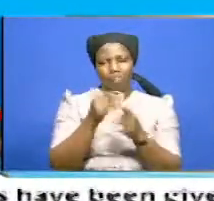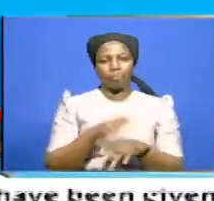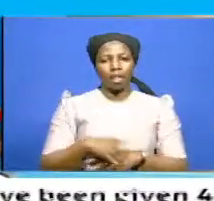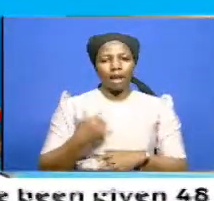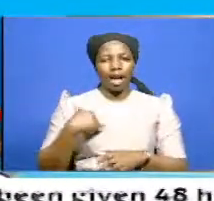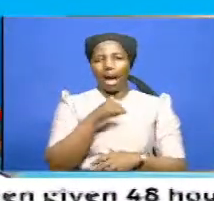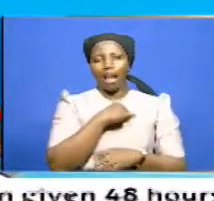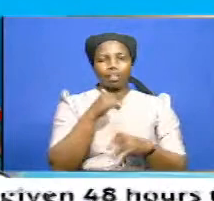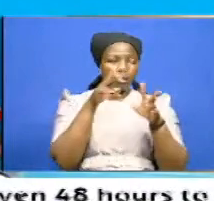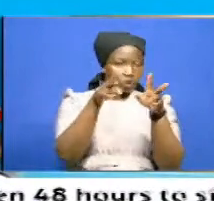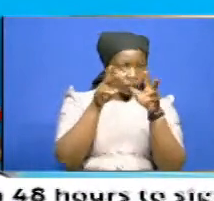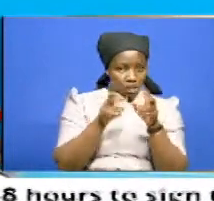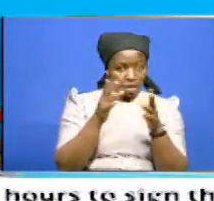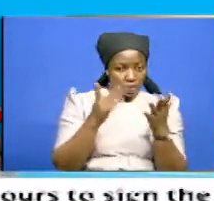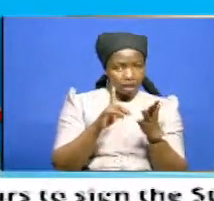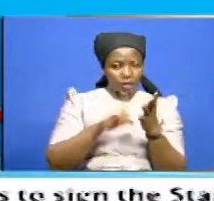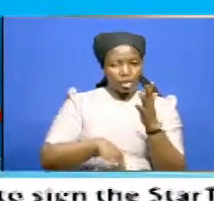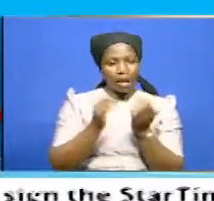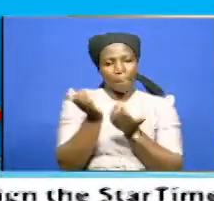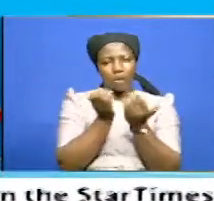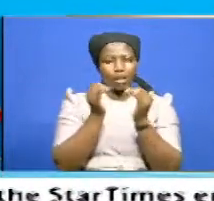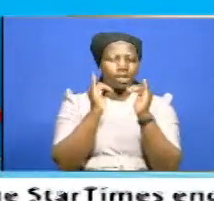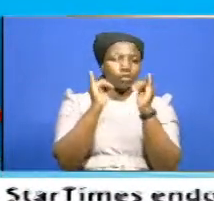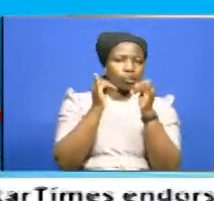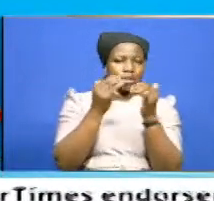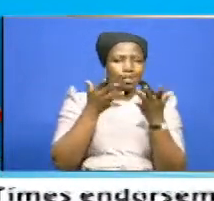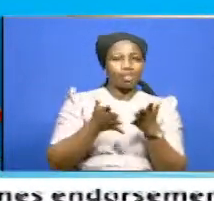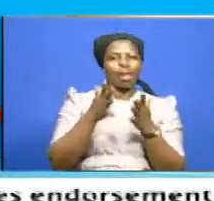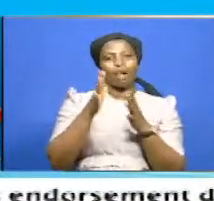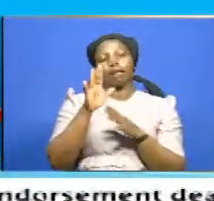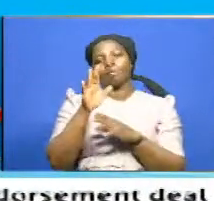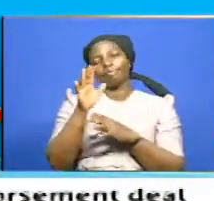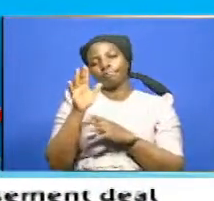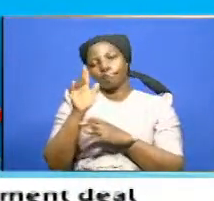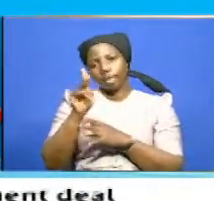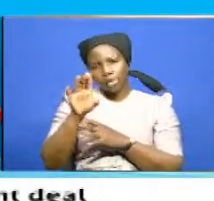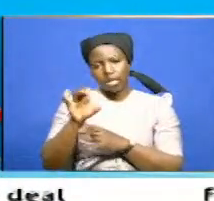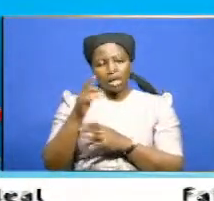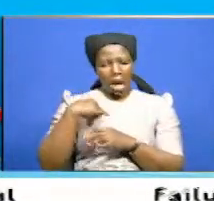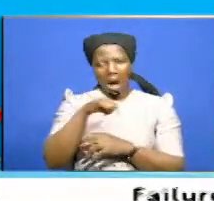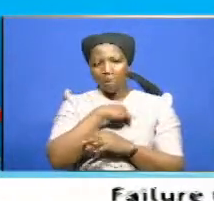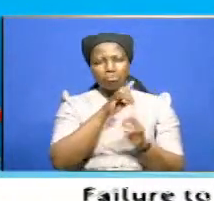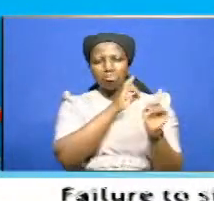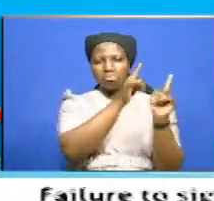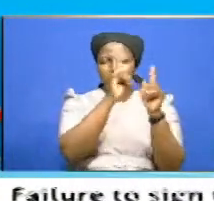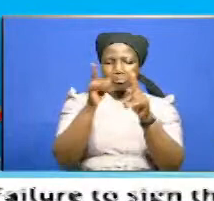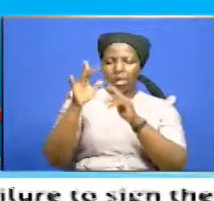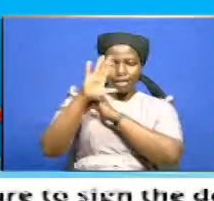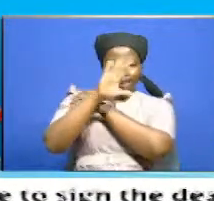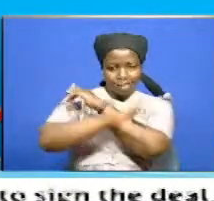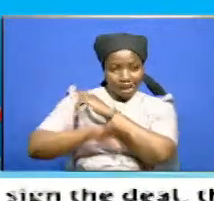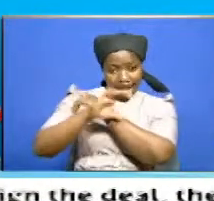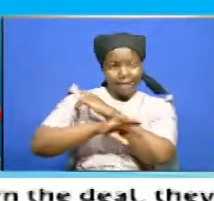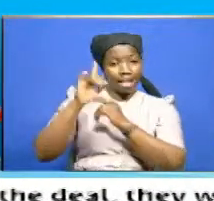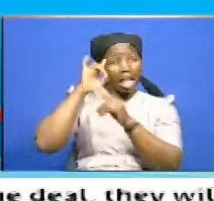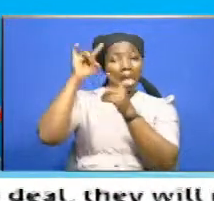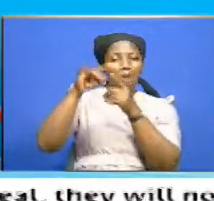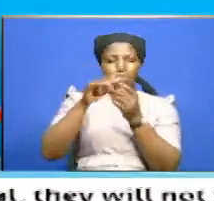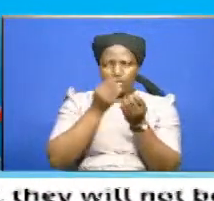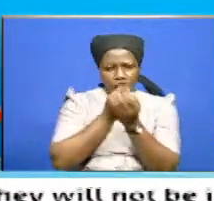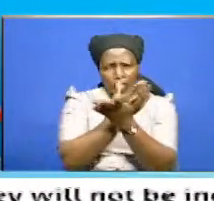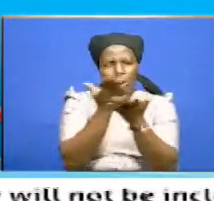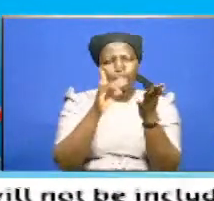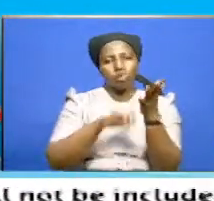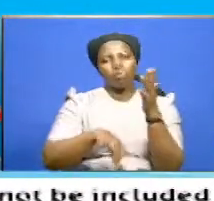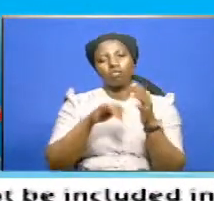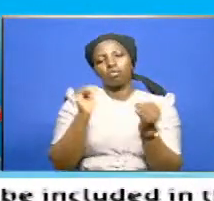watching BizCheck, live from Broadcasting House, whereby we've been crisscrossing the country, in a bid to bring you up to speed with what's happening